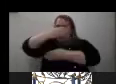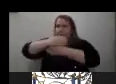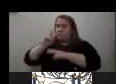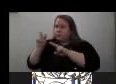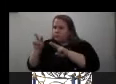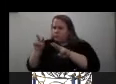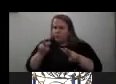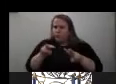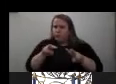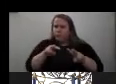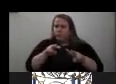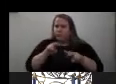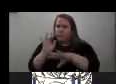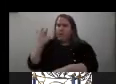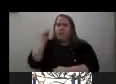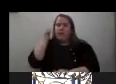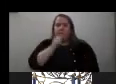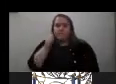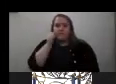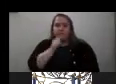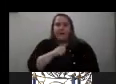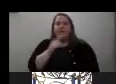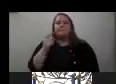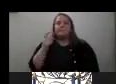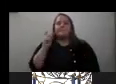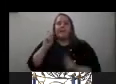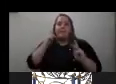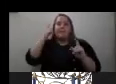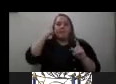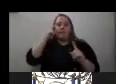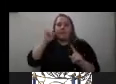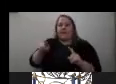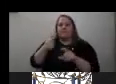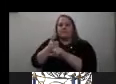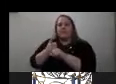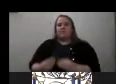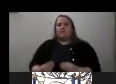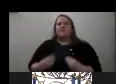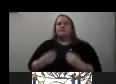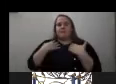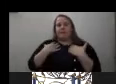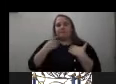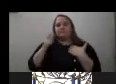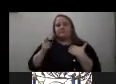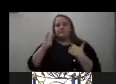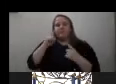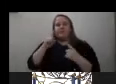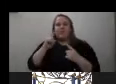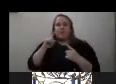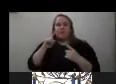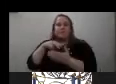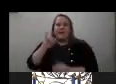And it's thought that this really was the inspiration for the ballet Jewels that he created a little bit later